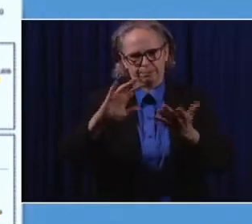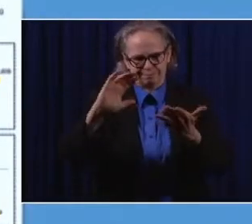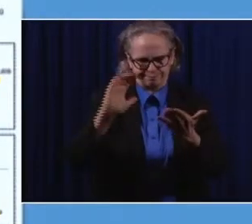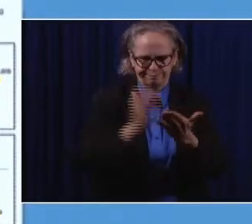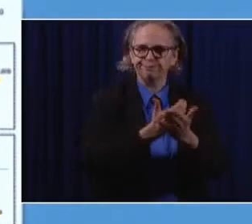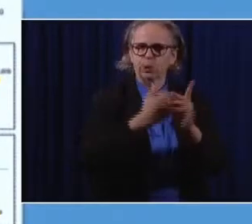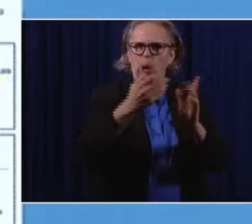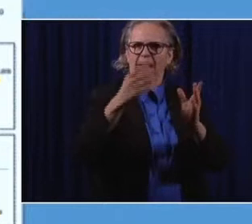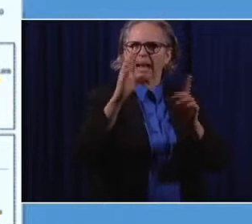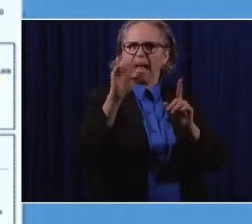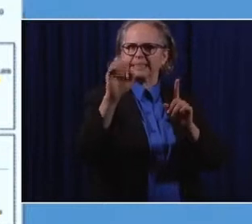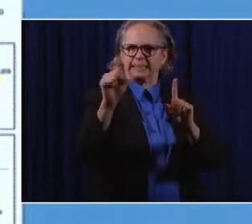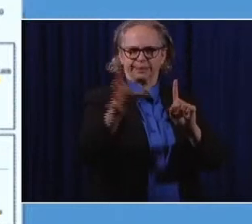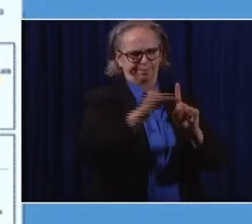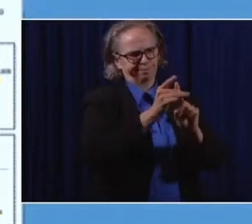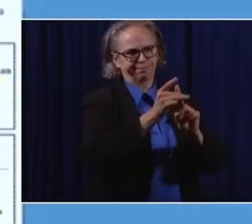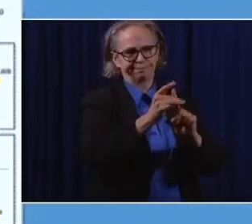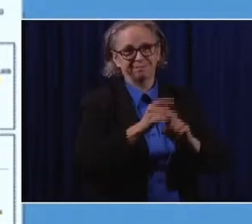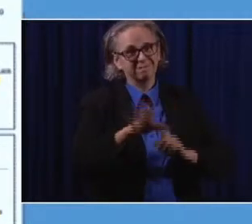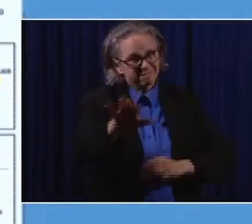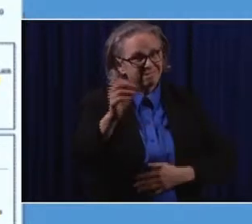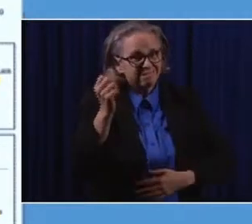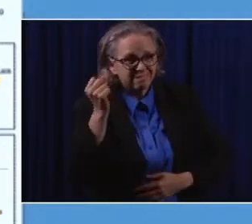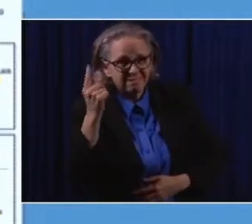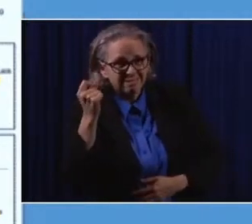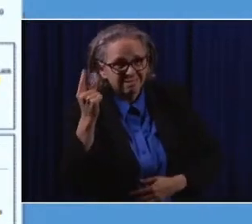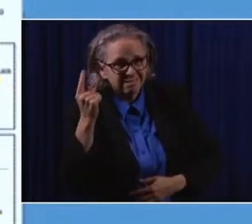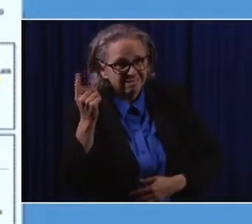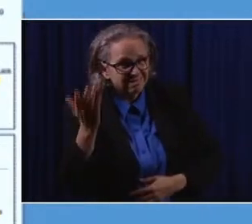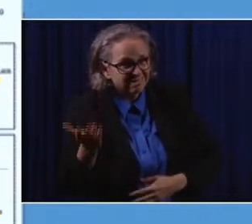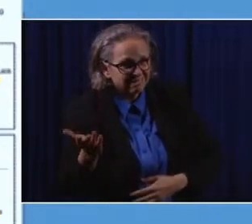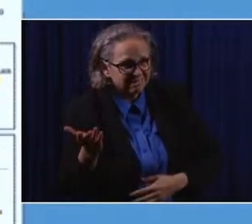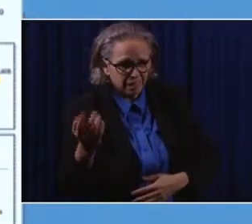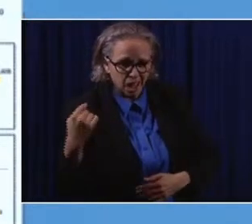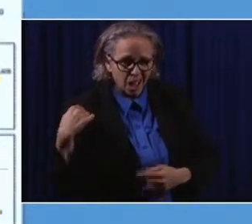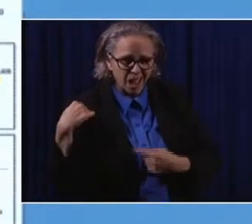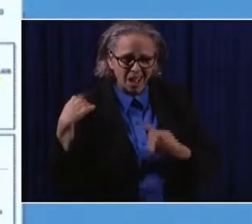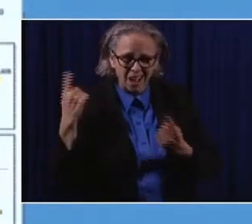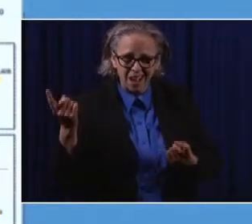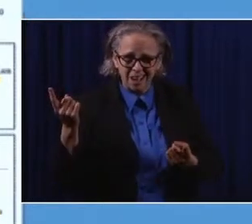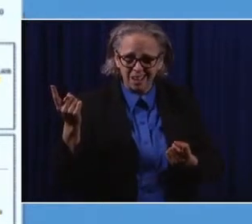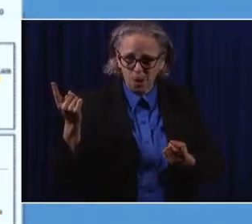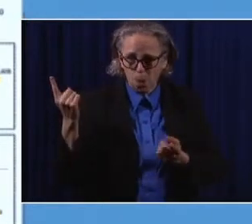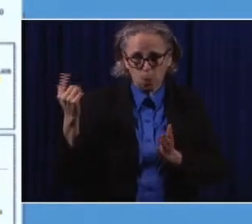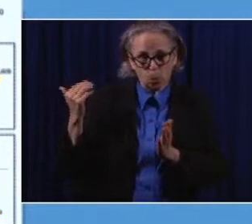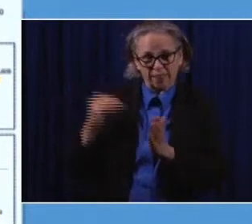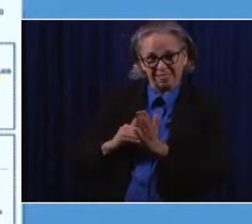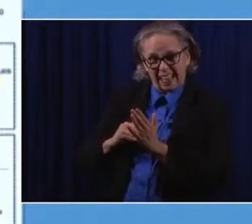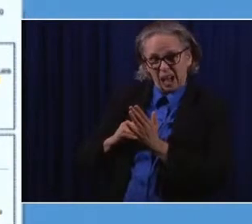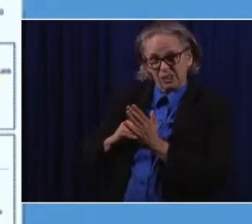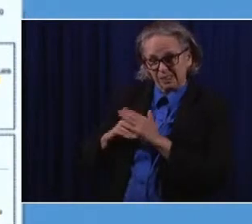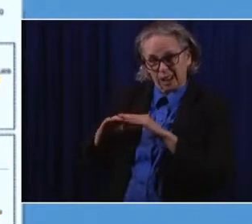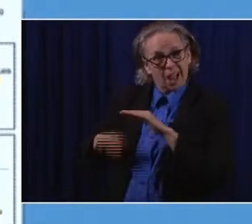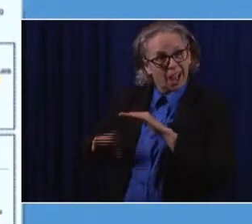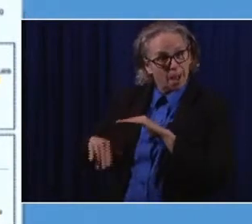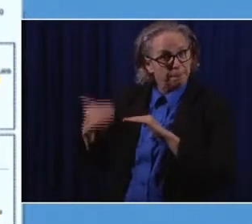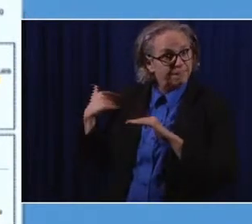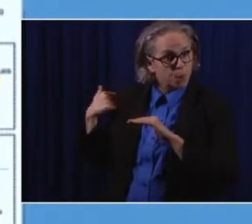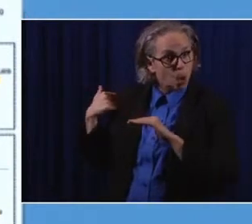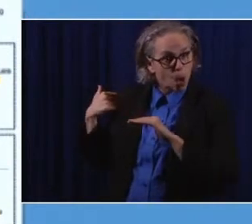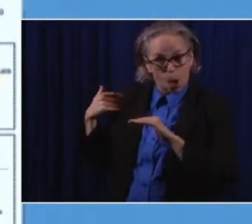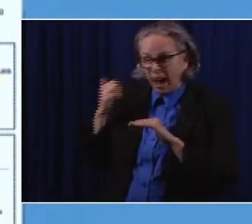ago, excuse me, it was not long ago that we were at 1,000 cases a day and trending downward. As we can see